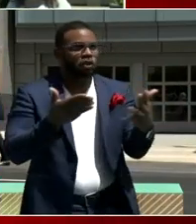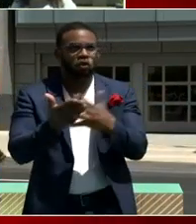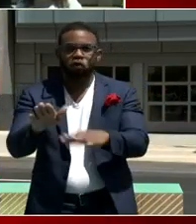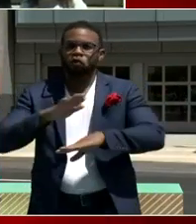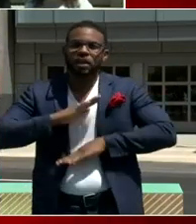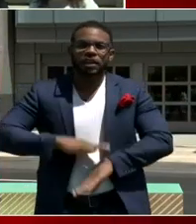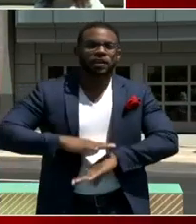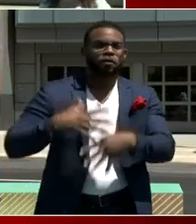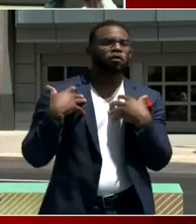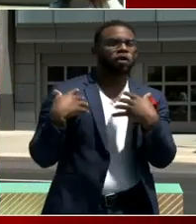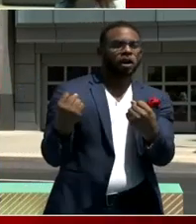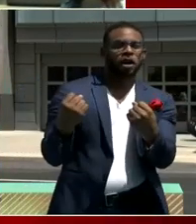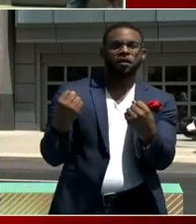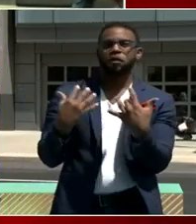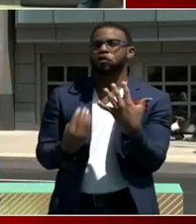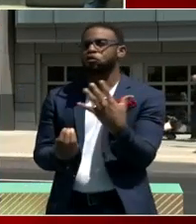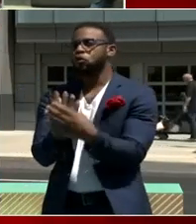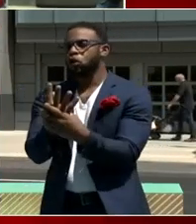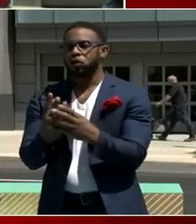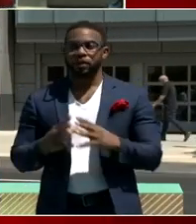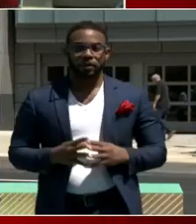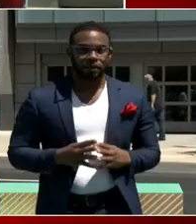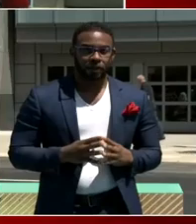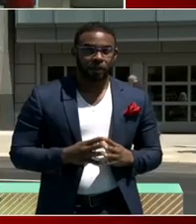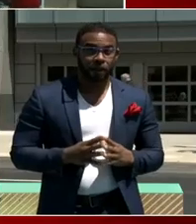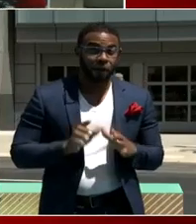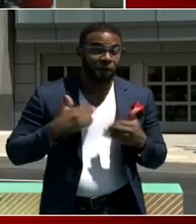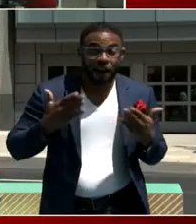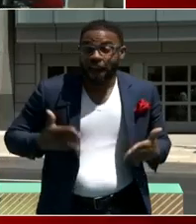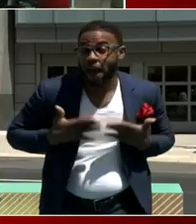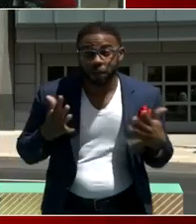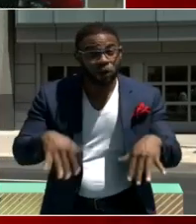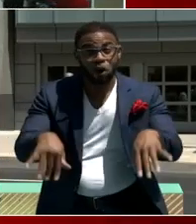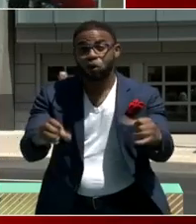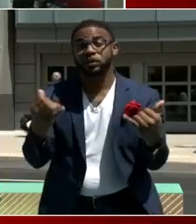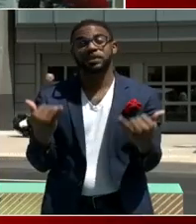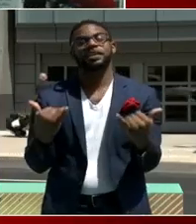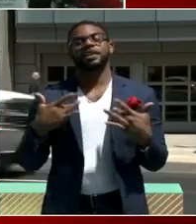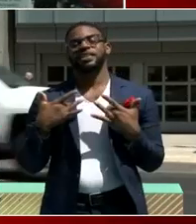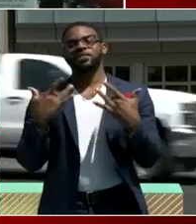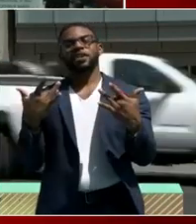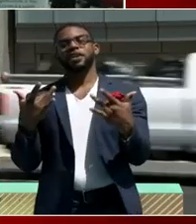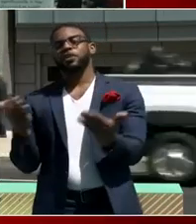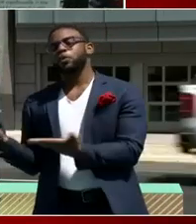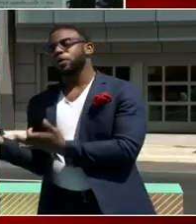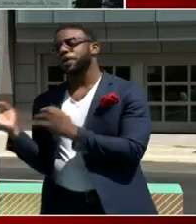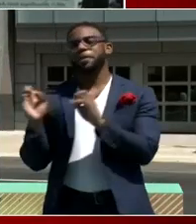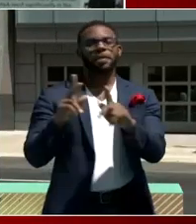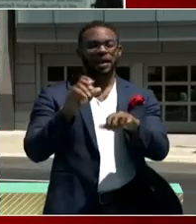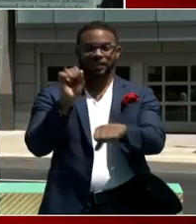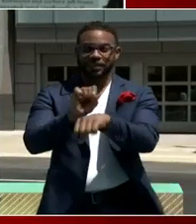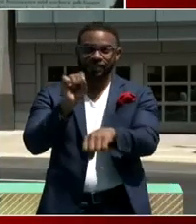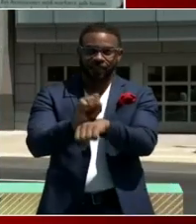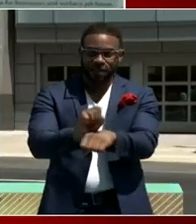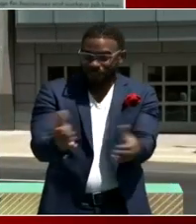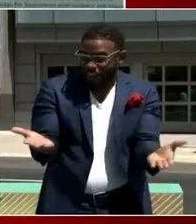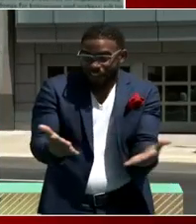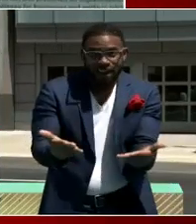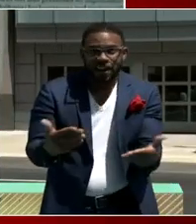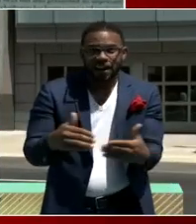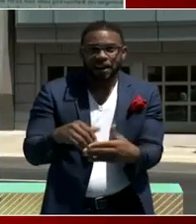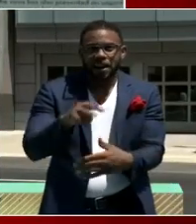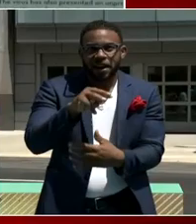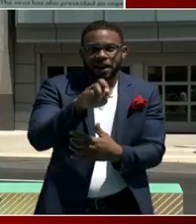relief, recovery, and growth. We're happy to host today's event to bring back jobs here in